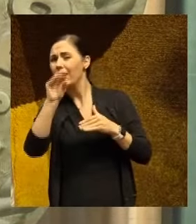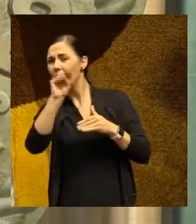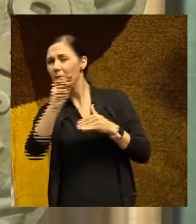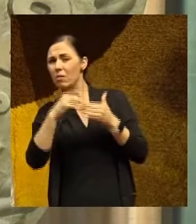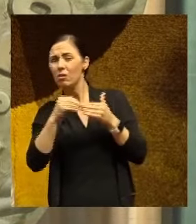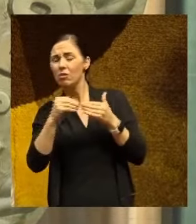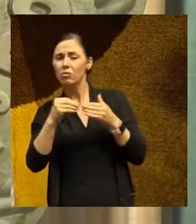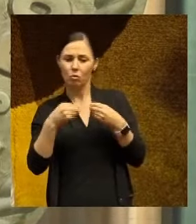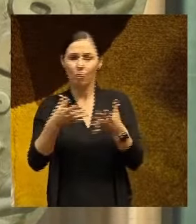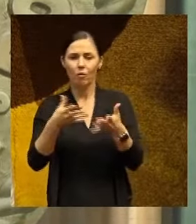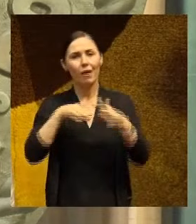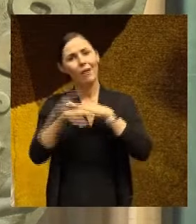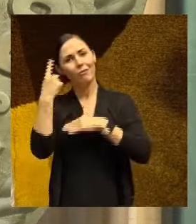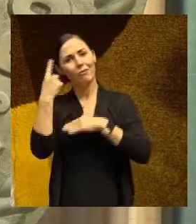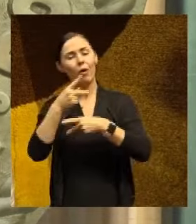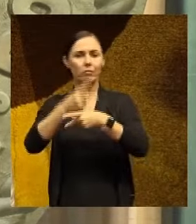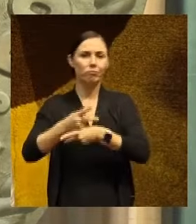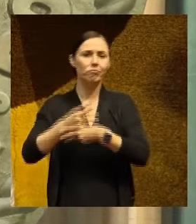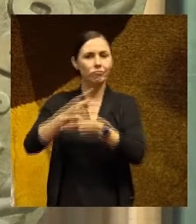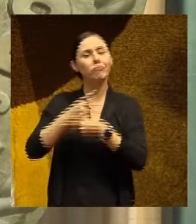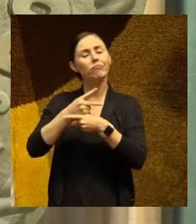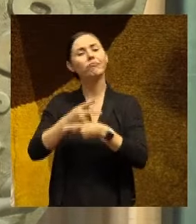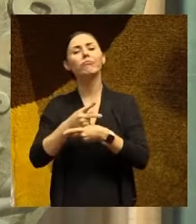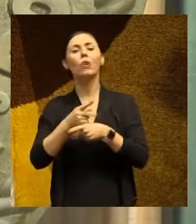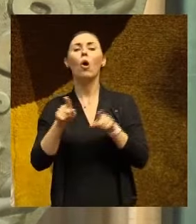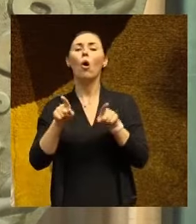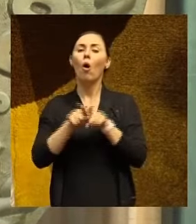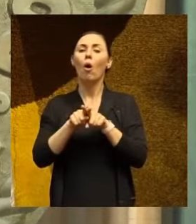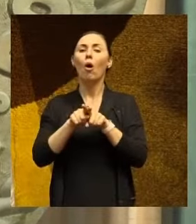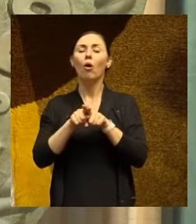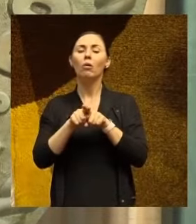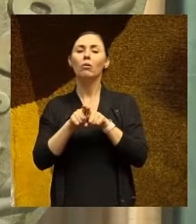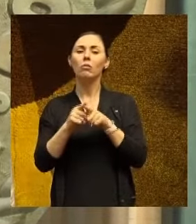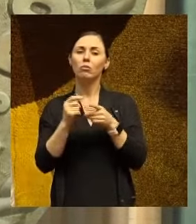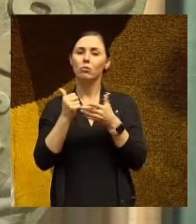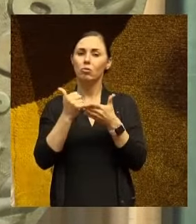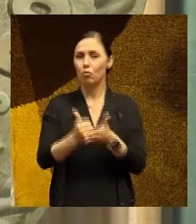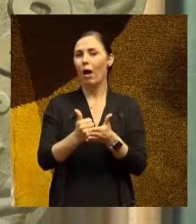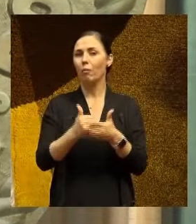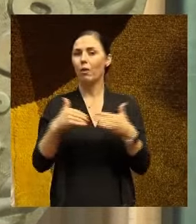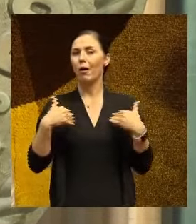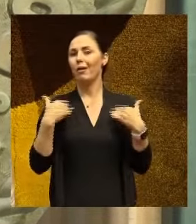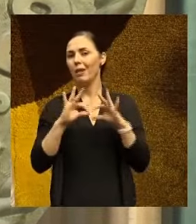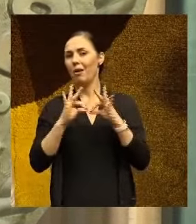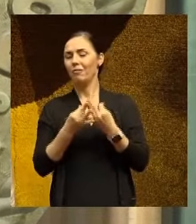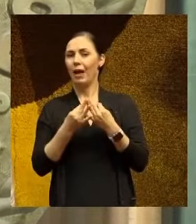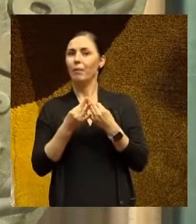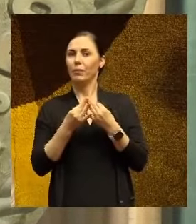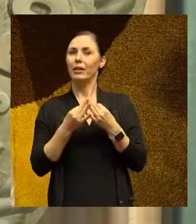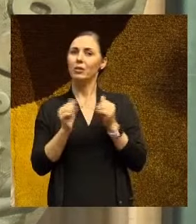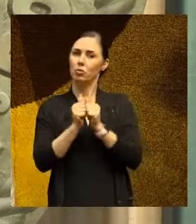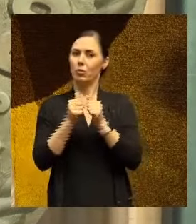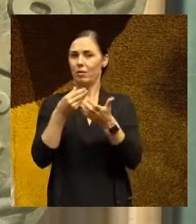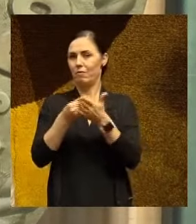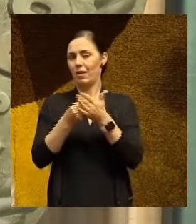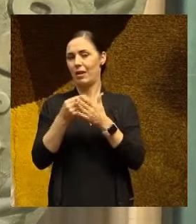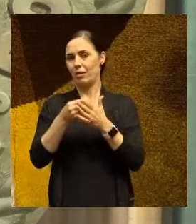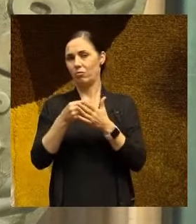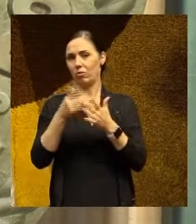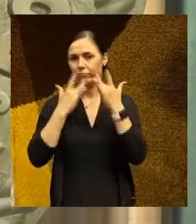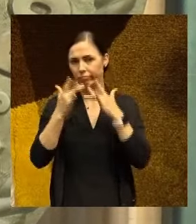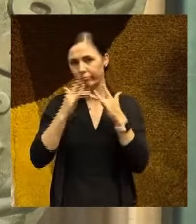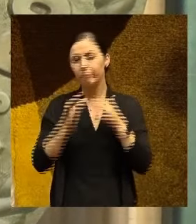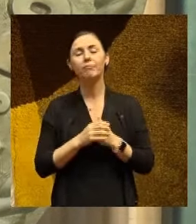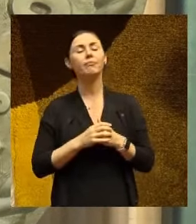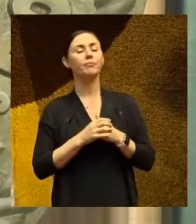child care and provide much needed relief for young families. These funds will support child care